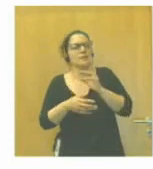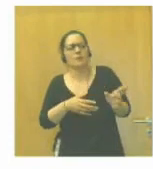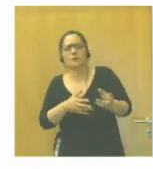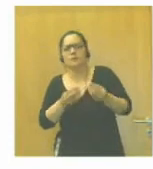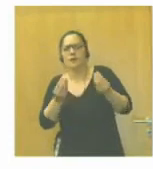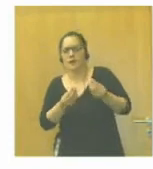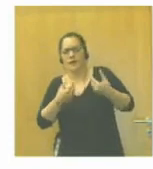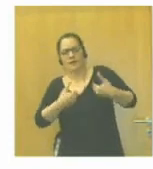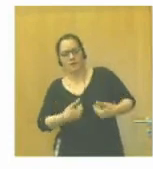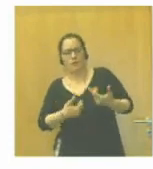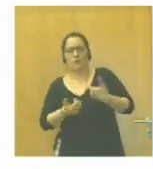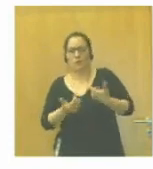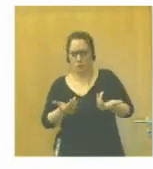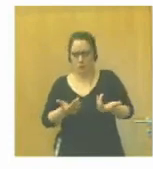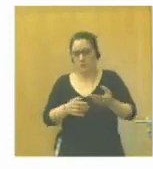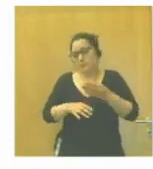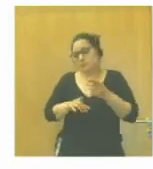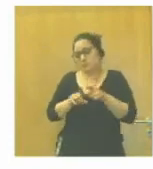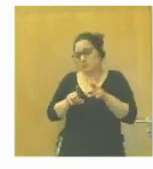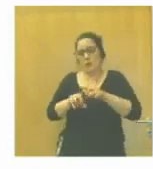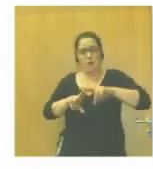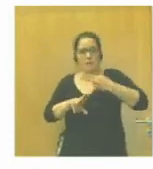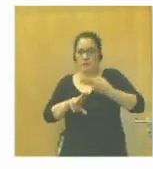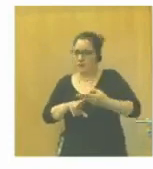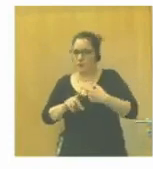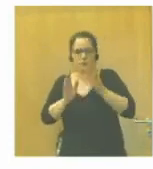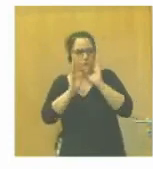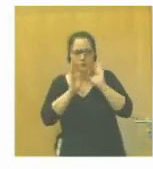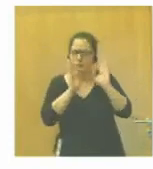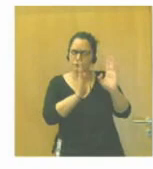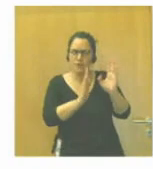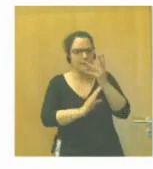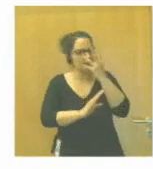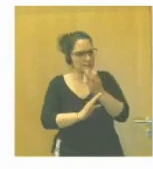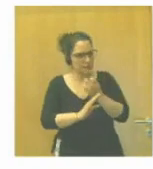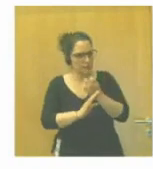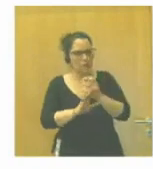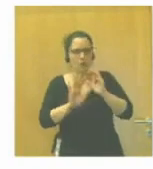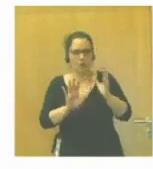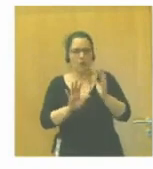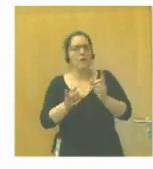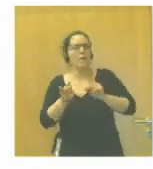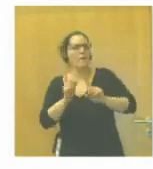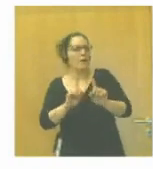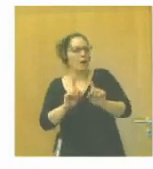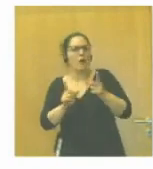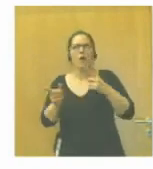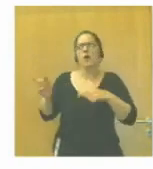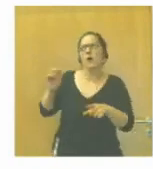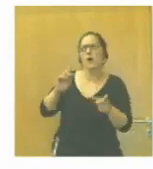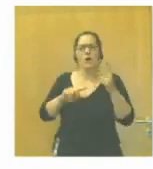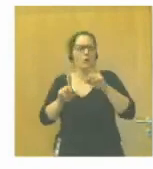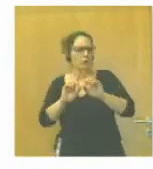you have to take it seriously, but you also have to be very direct. If you're concerned about somebody, then you say, are you thinking about killing